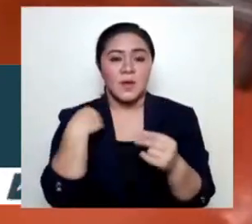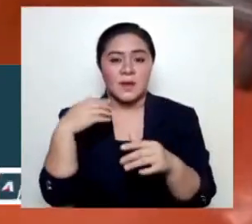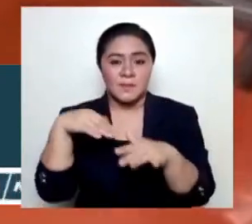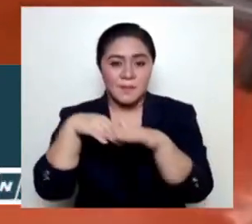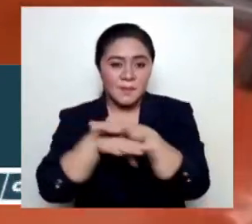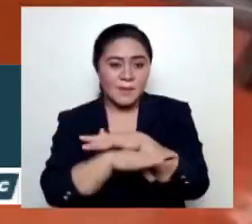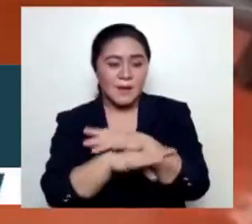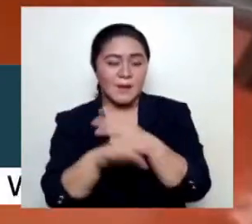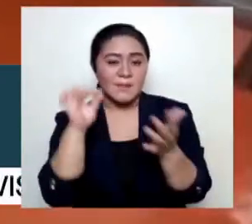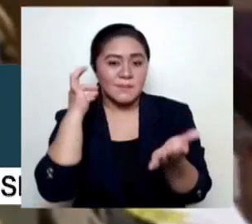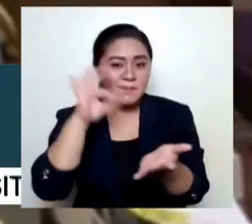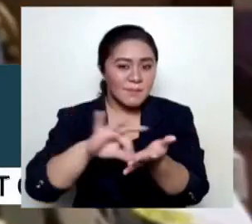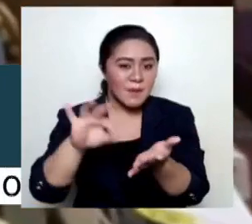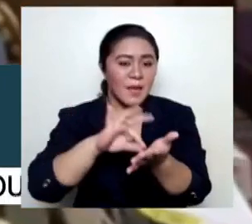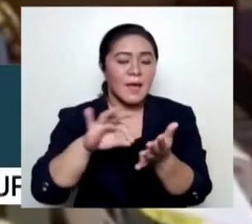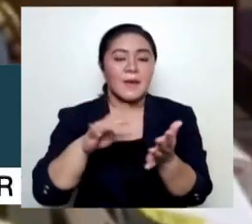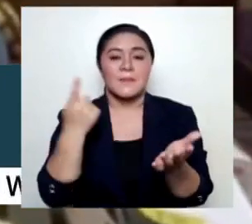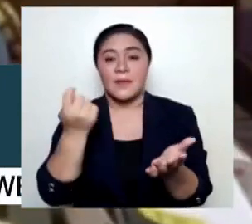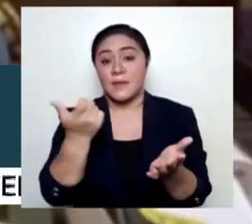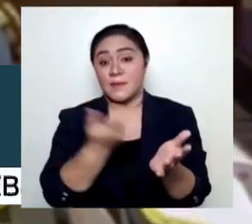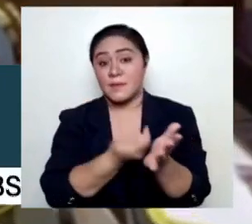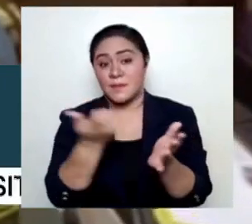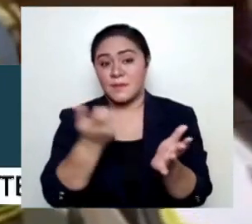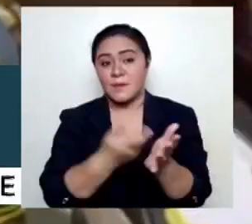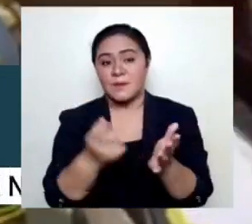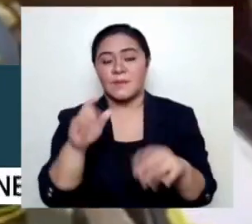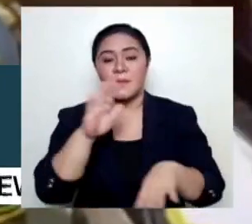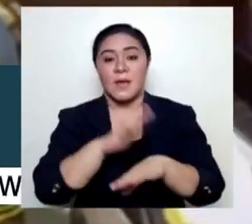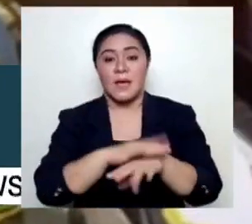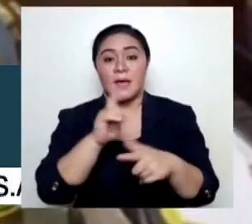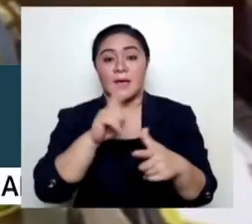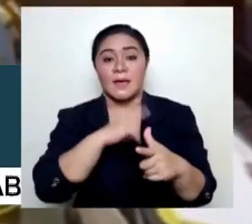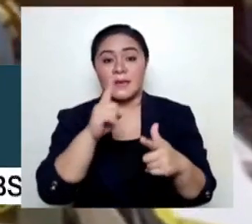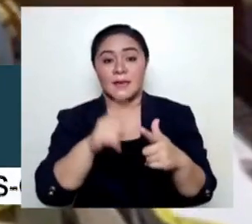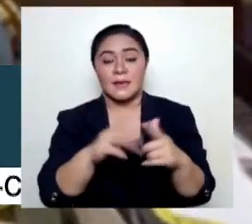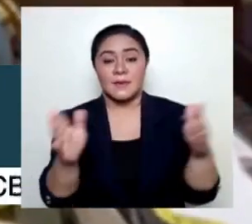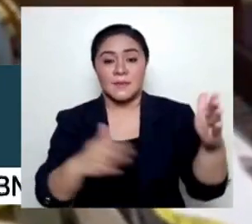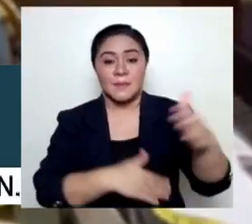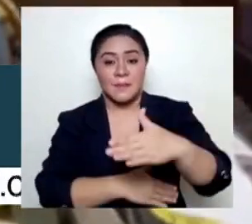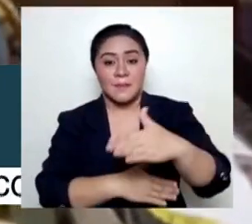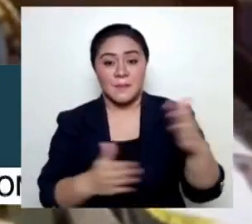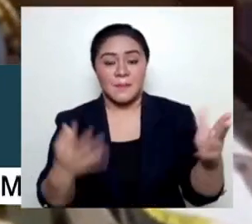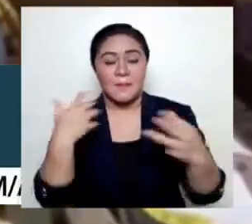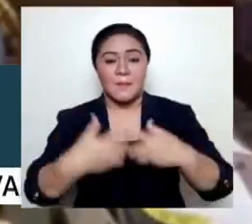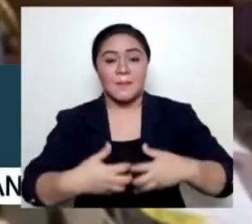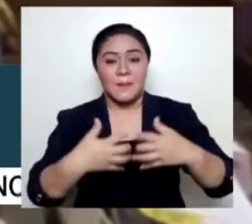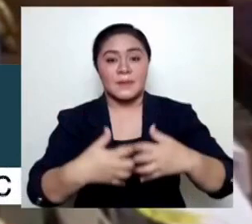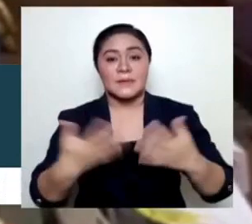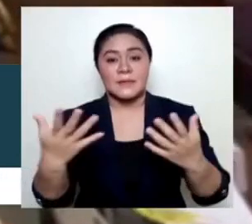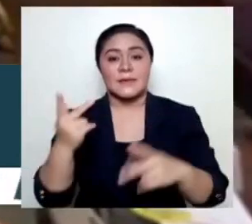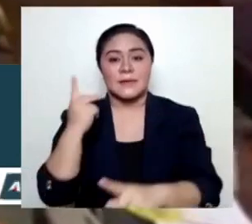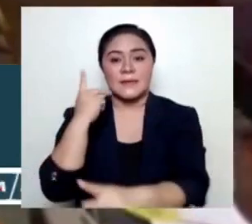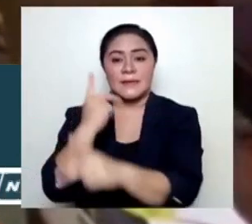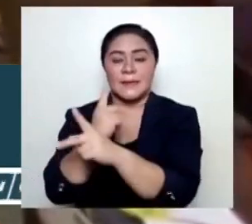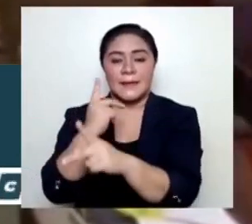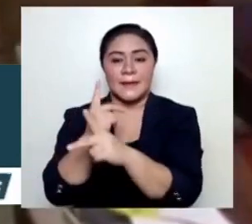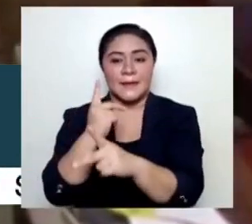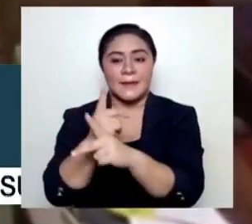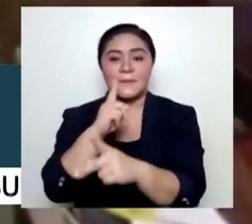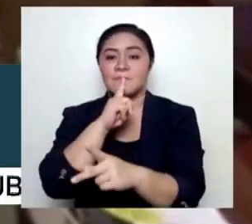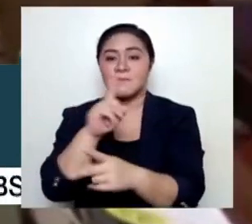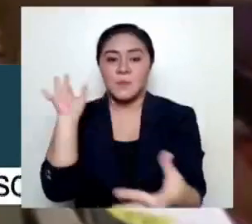deleted. The machines were sealed and stored in a room guarded by uniformed personnel. Bukow says of the